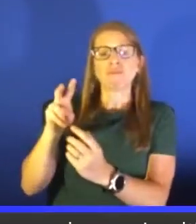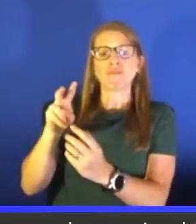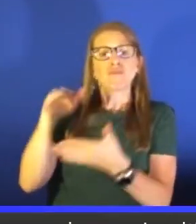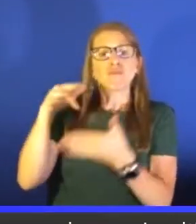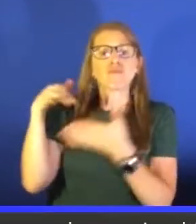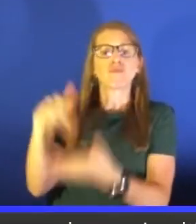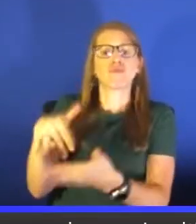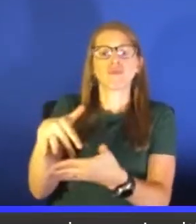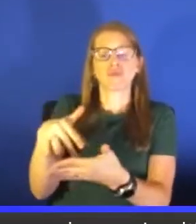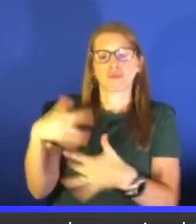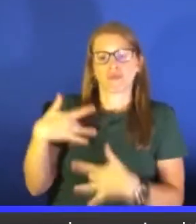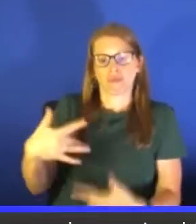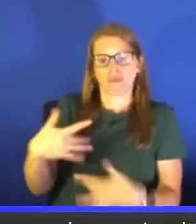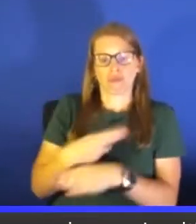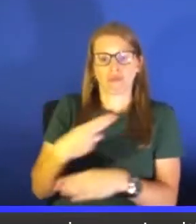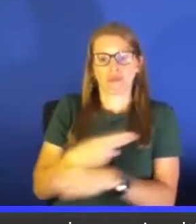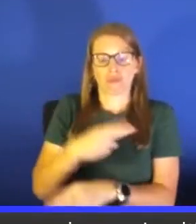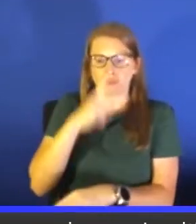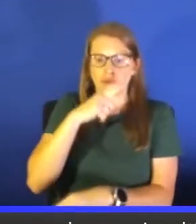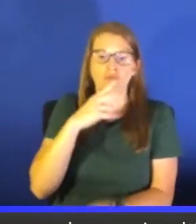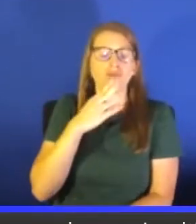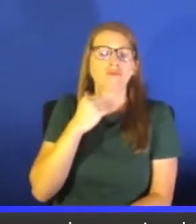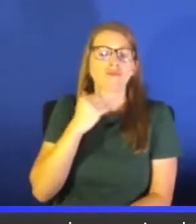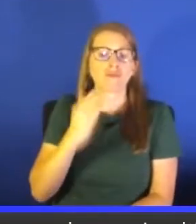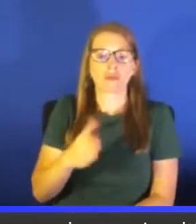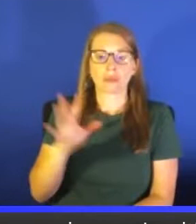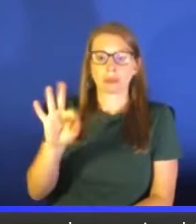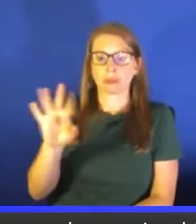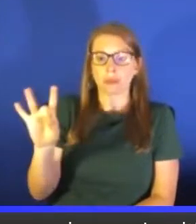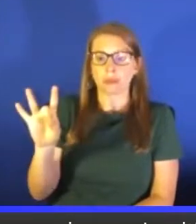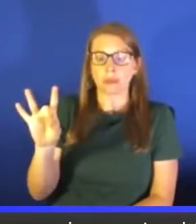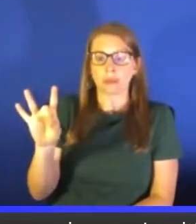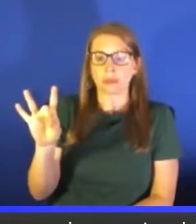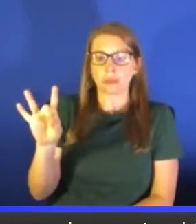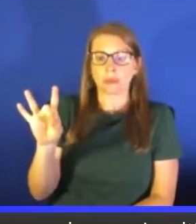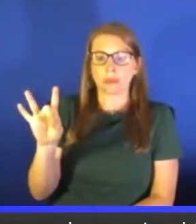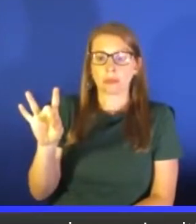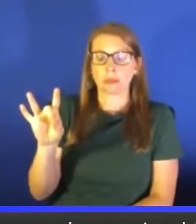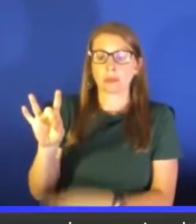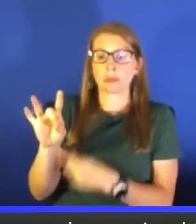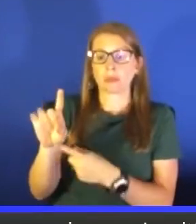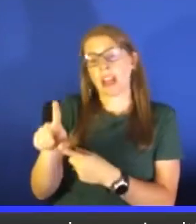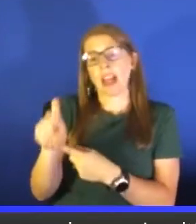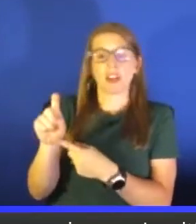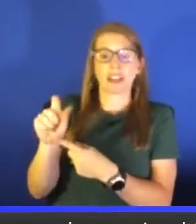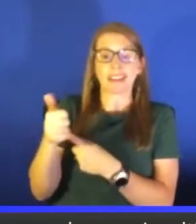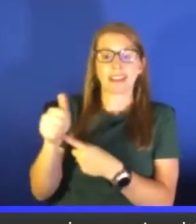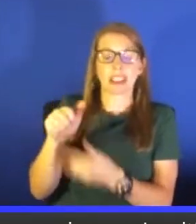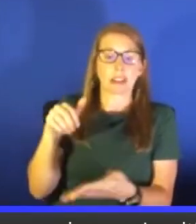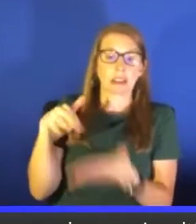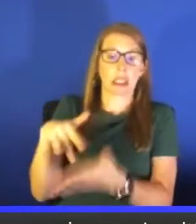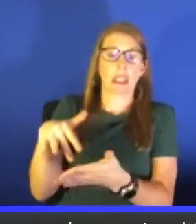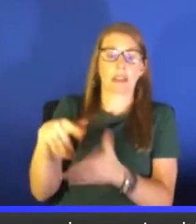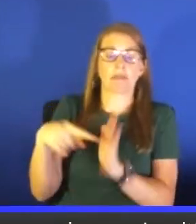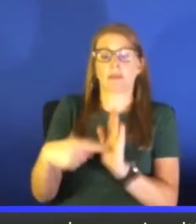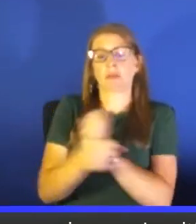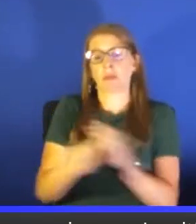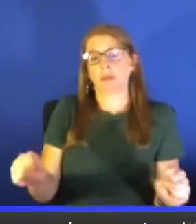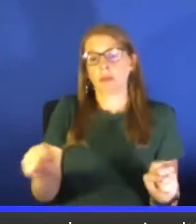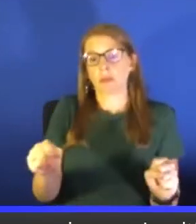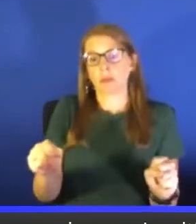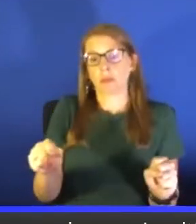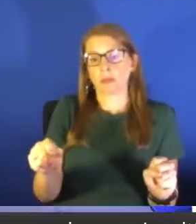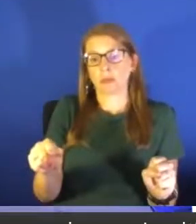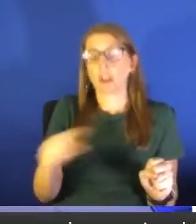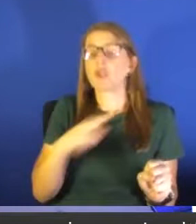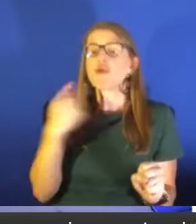commonly used artificial sweeteners have had 90, 100, 110 studies reported showing safety and a lack of risk for people.